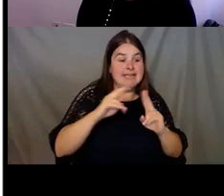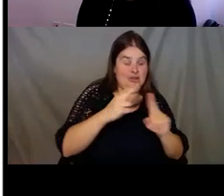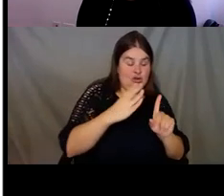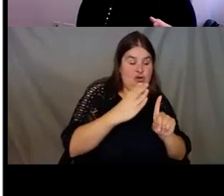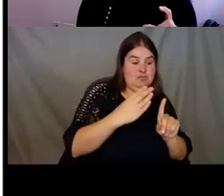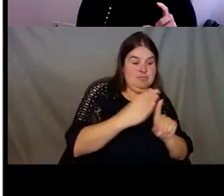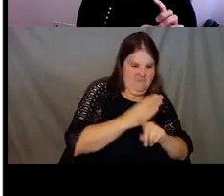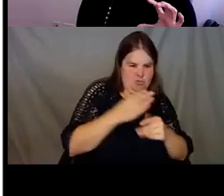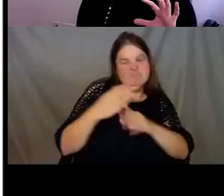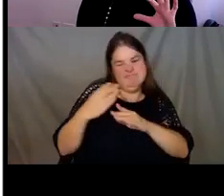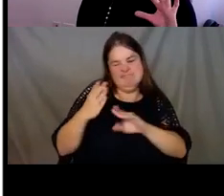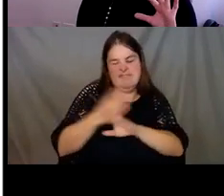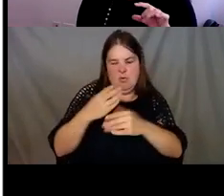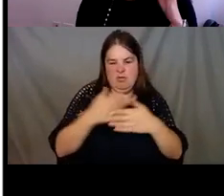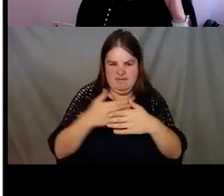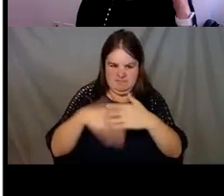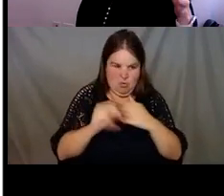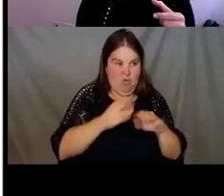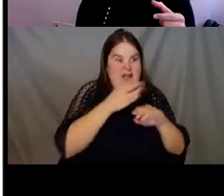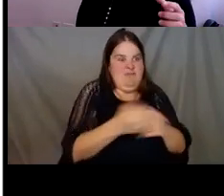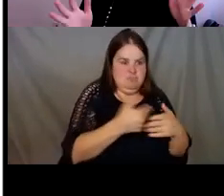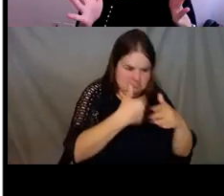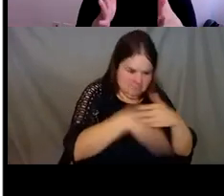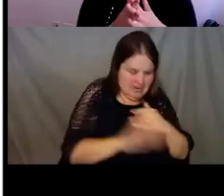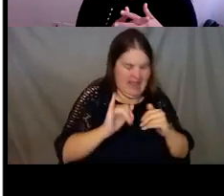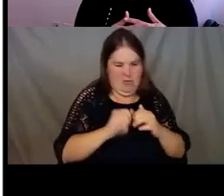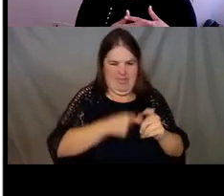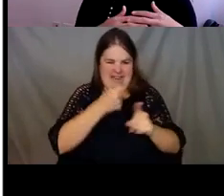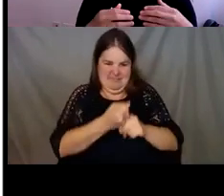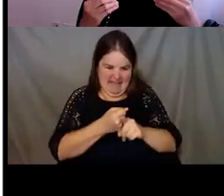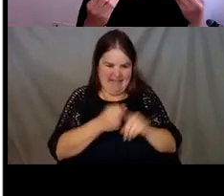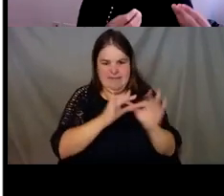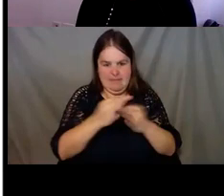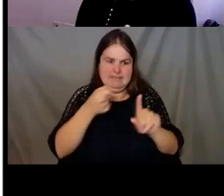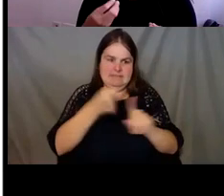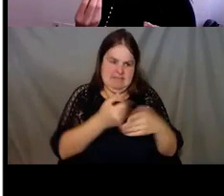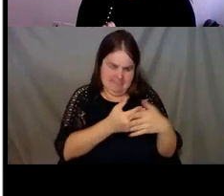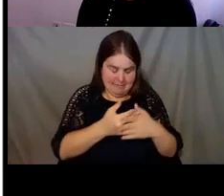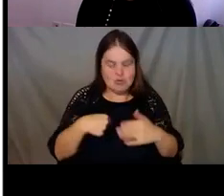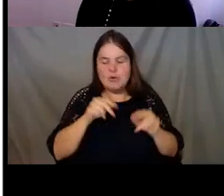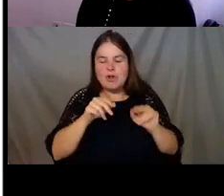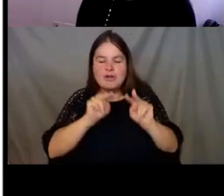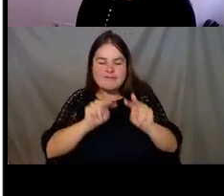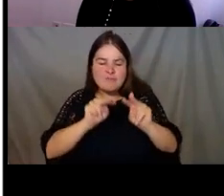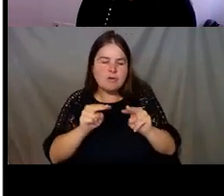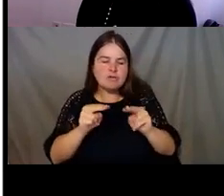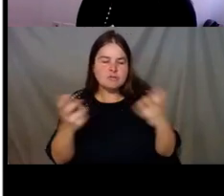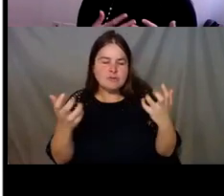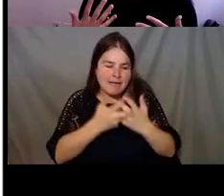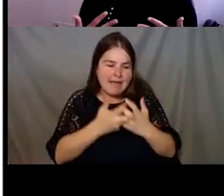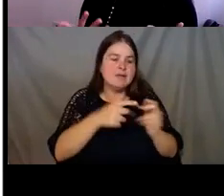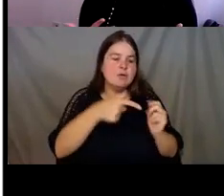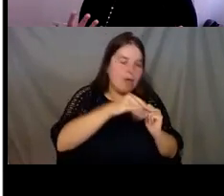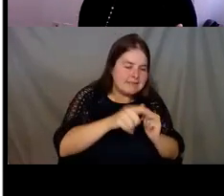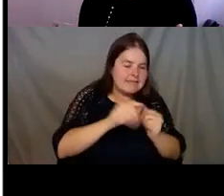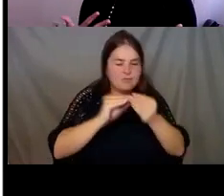differ. And we are very much looking forward to kind of blending these qualitative and quantitative measures to